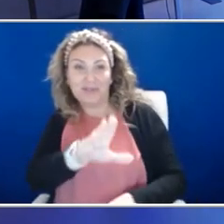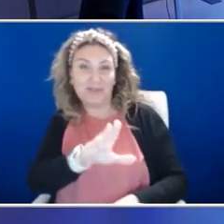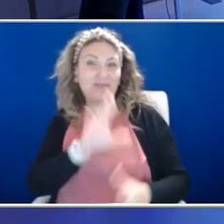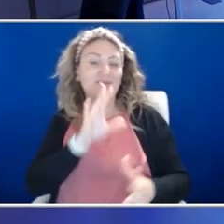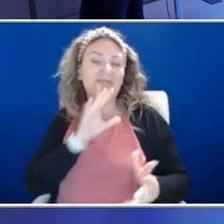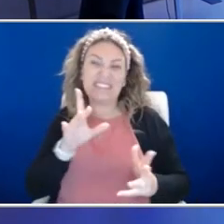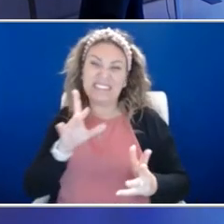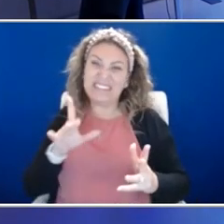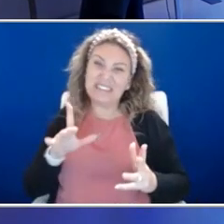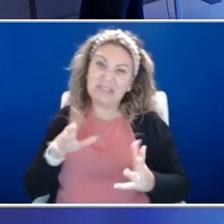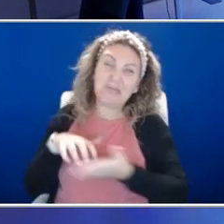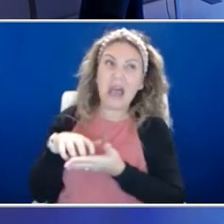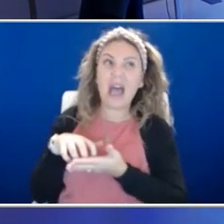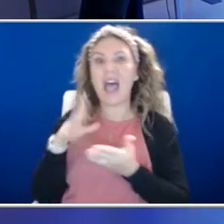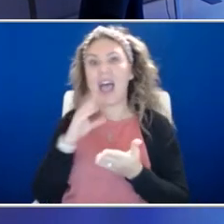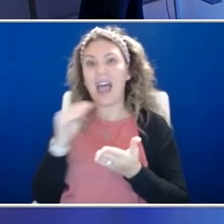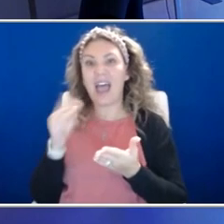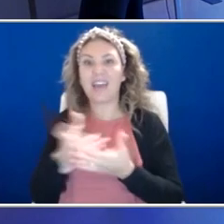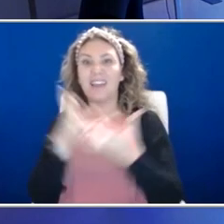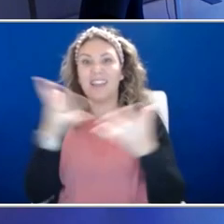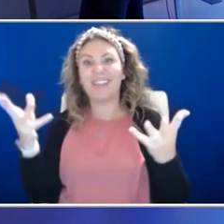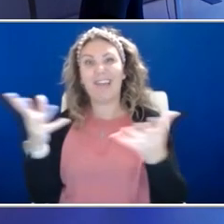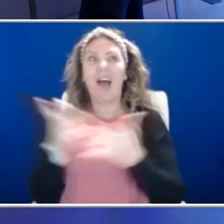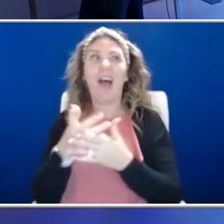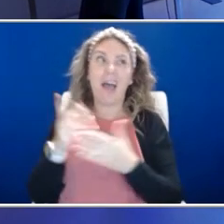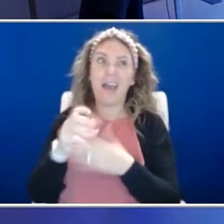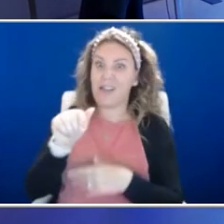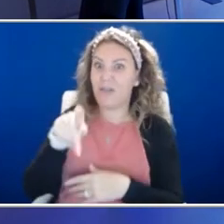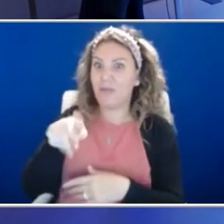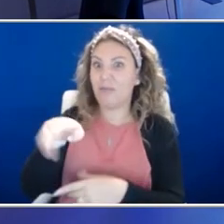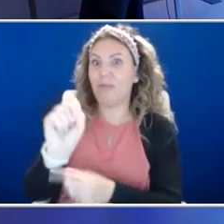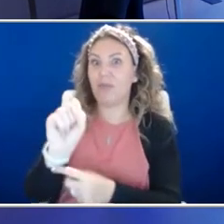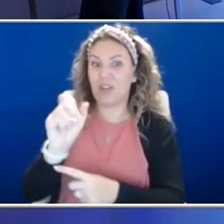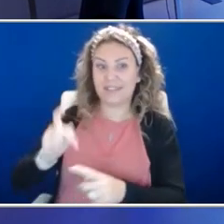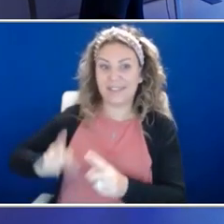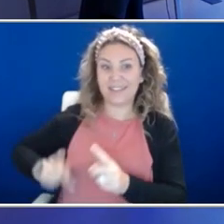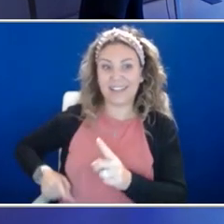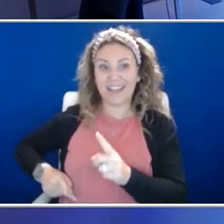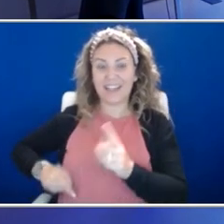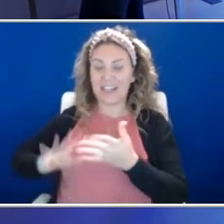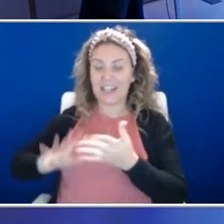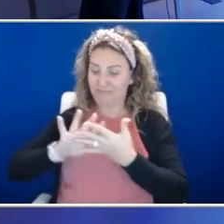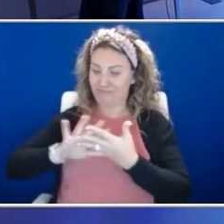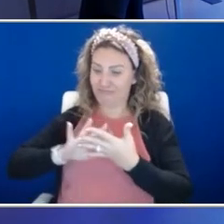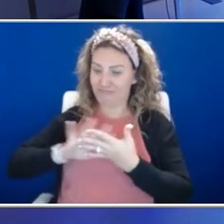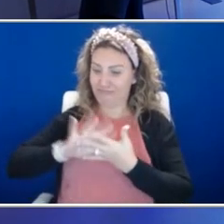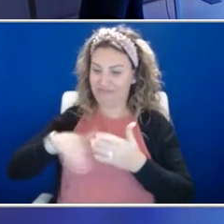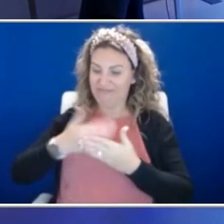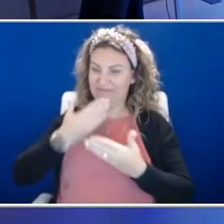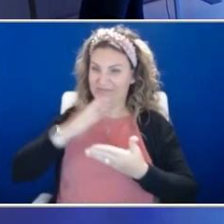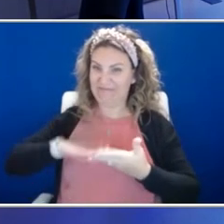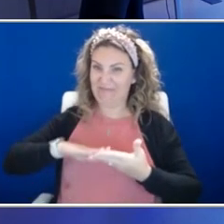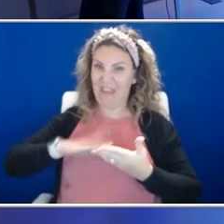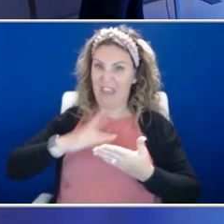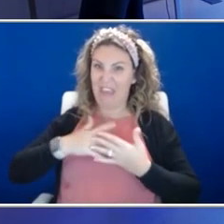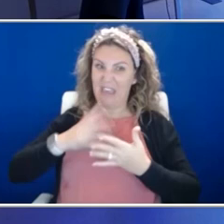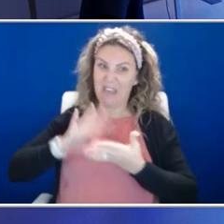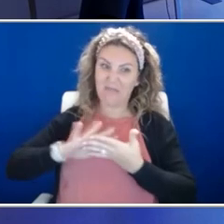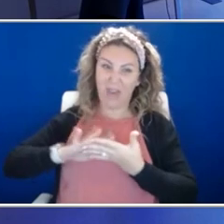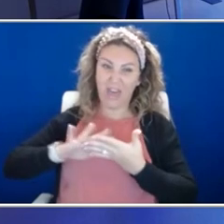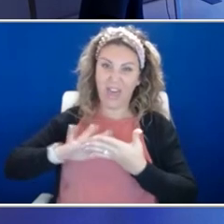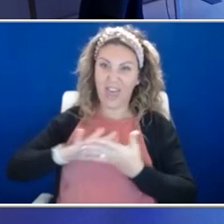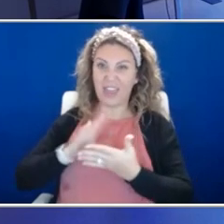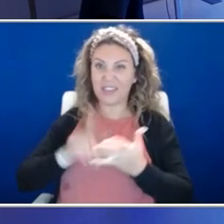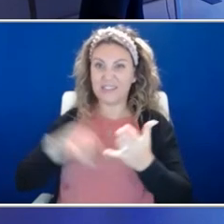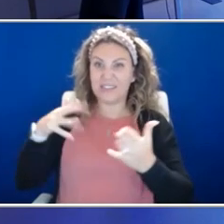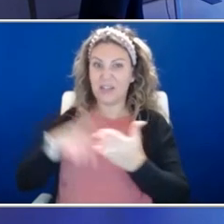and it takes a lot of abuse, in fairness, because the kidneys are supposed to filter out all these toxic metabolites, and sometimes those toxic metabolites that are in your